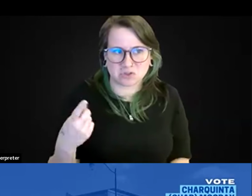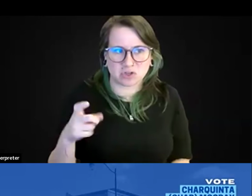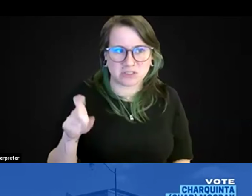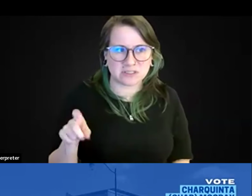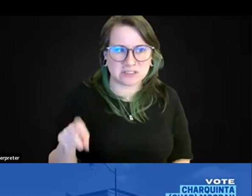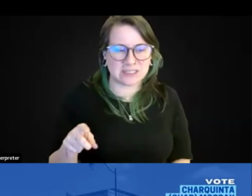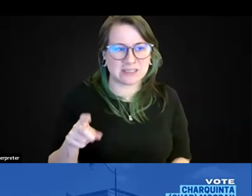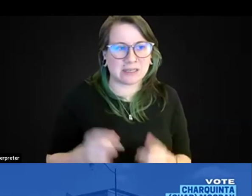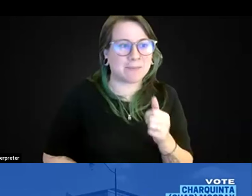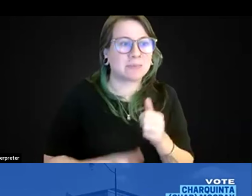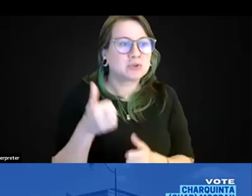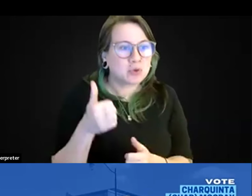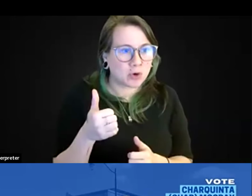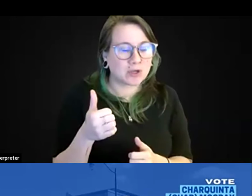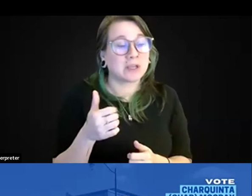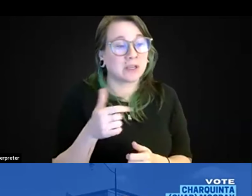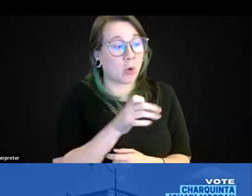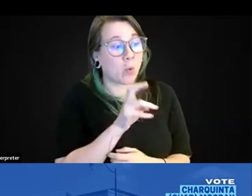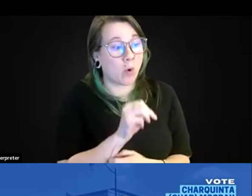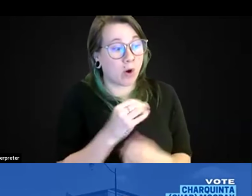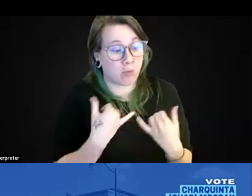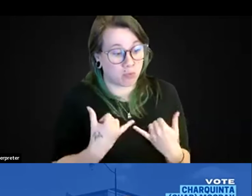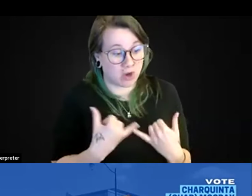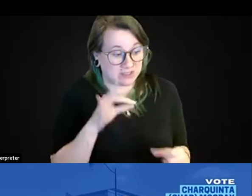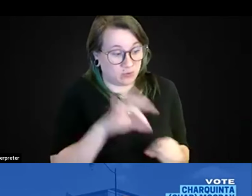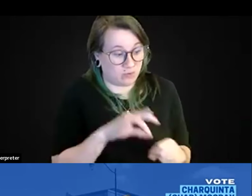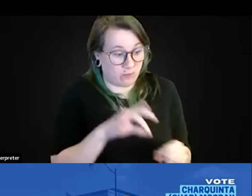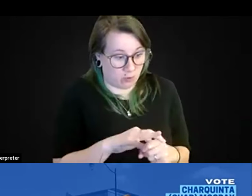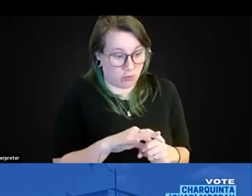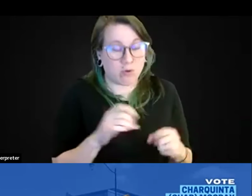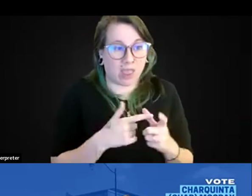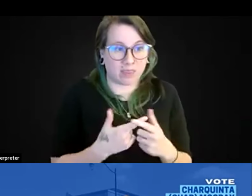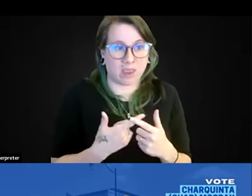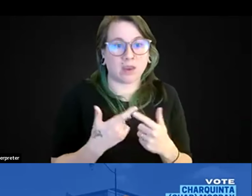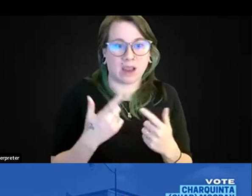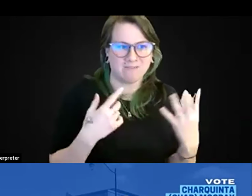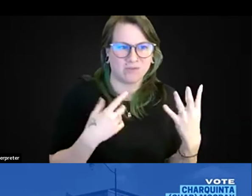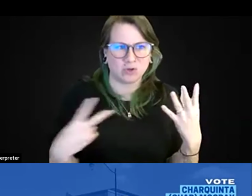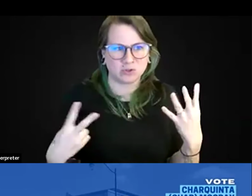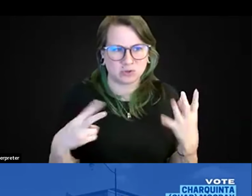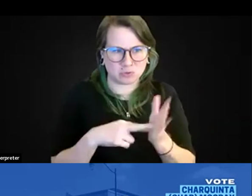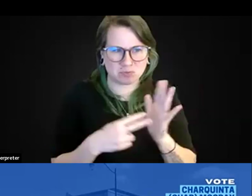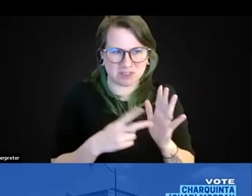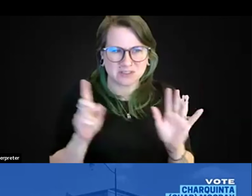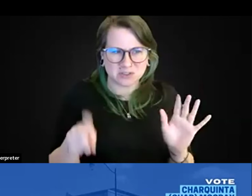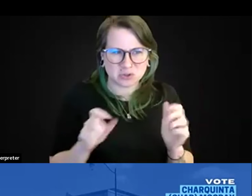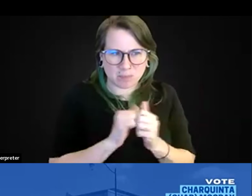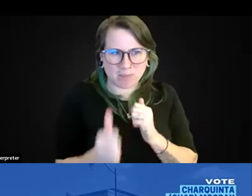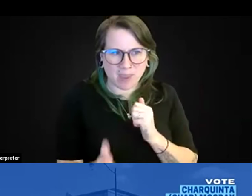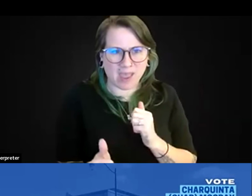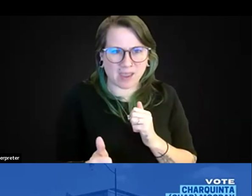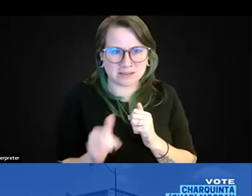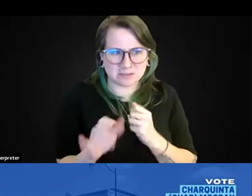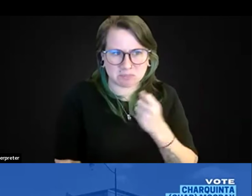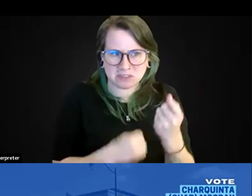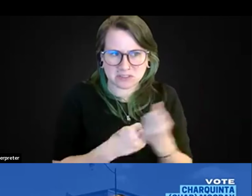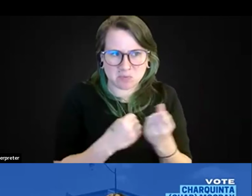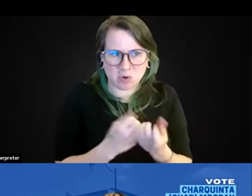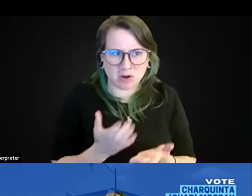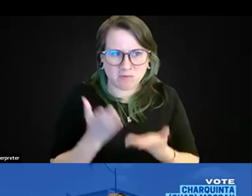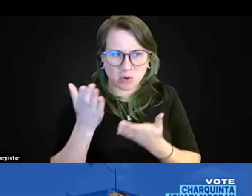a quorum present to vote. And then from there, a 4-2 vote would pass and be a supportive